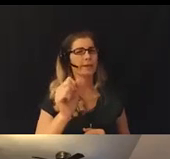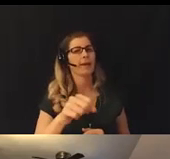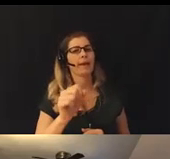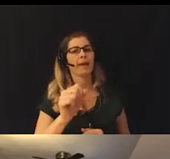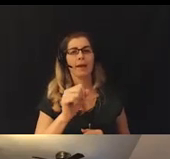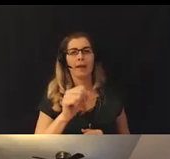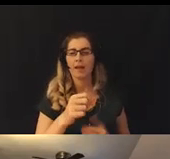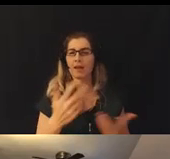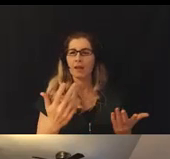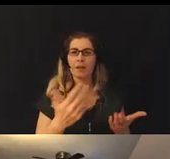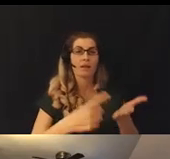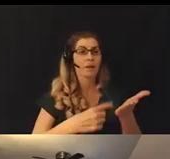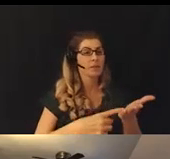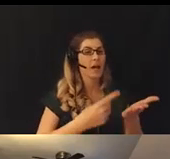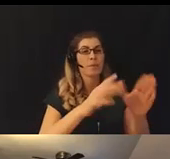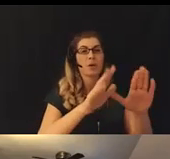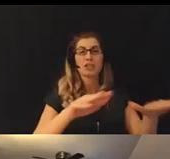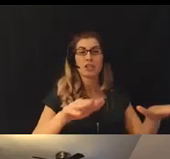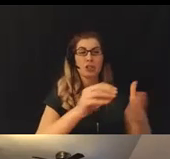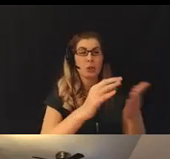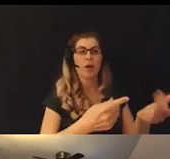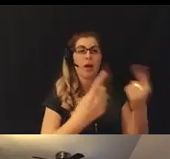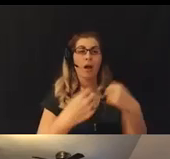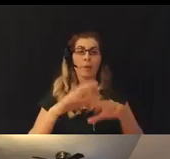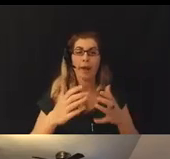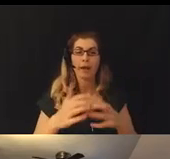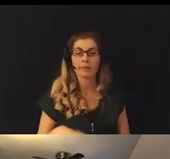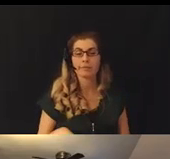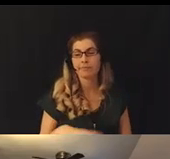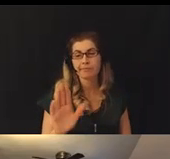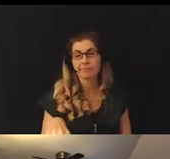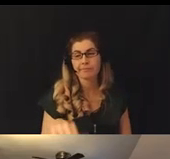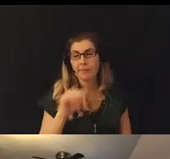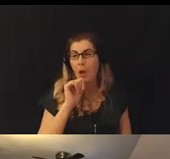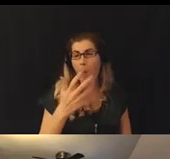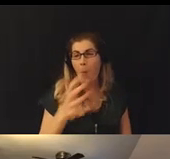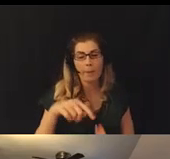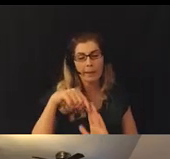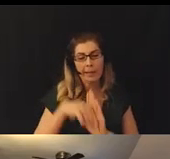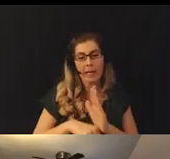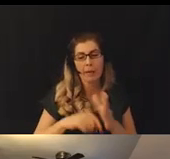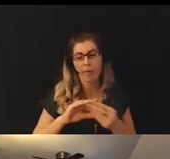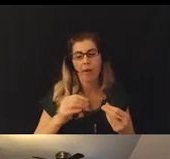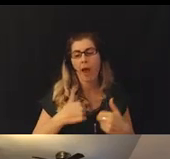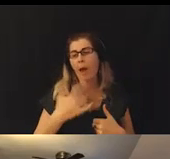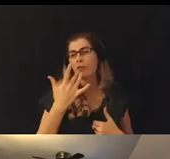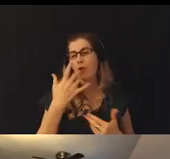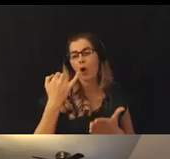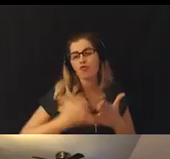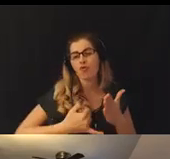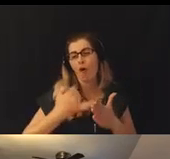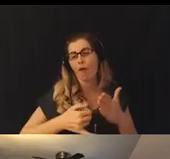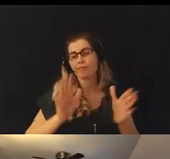for sure, like, kids sometimes are just coming to the classroom and they're like, dude, it doesn't have to be this deep today. I just want to like relax and draw. And I